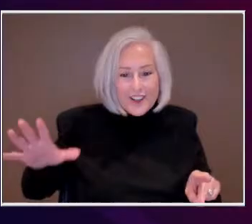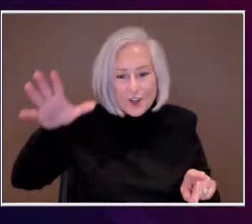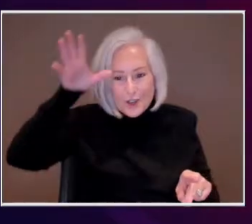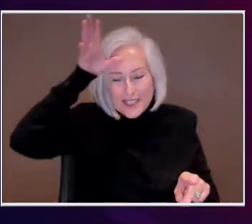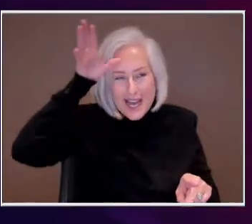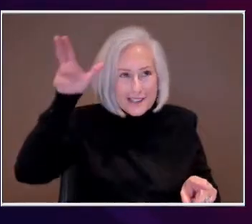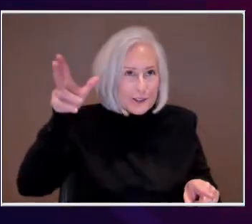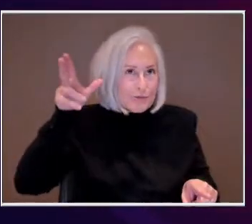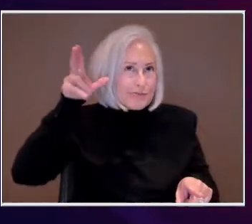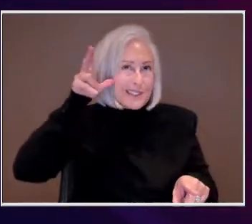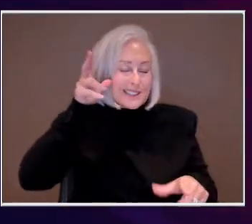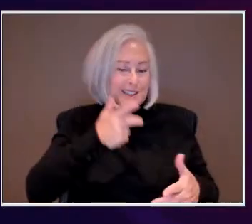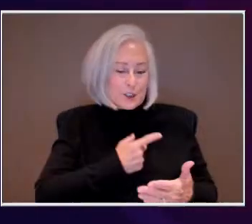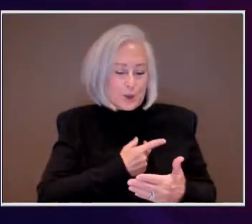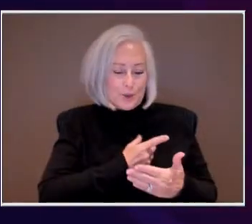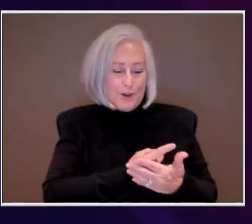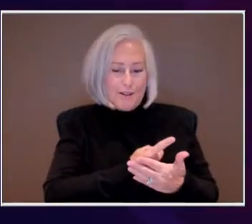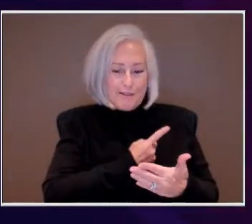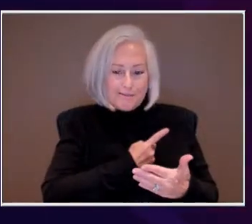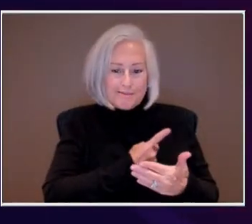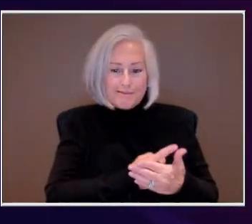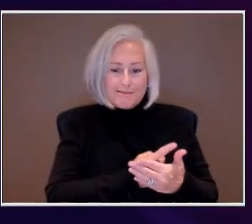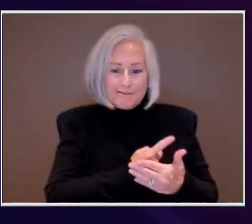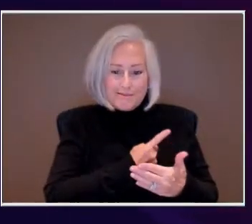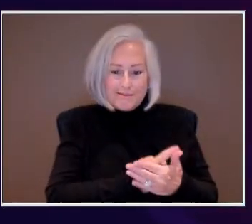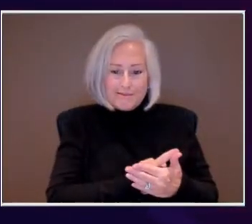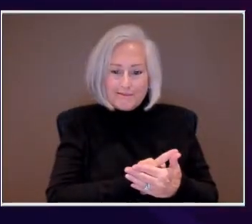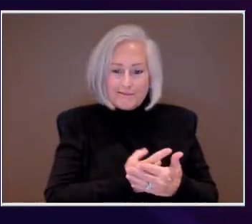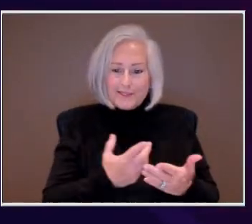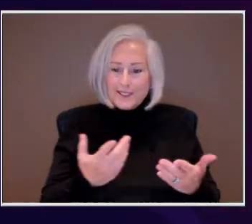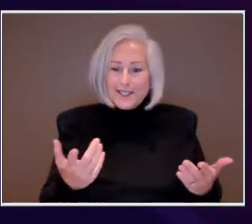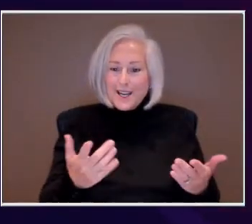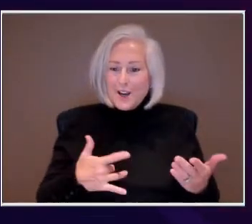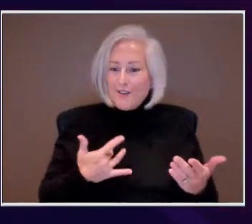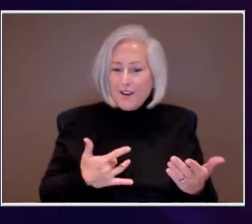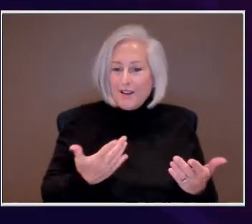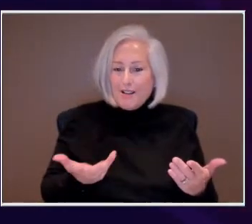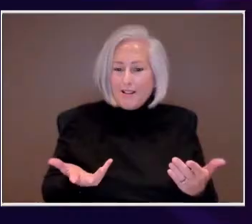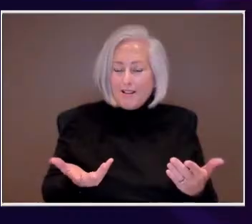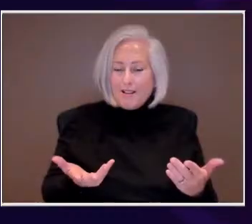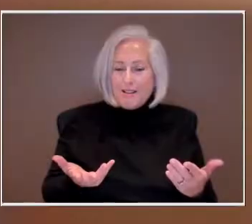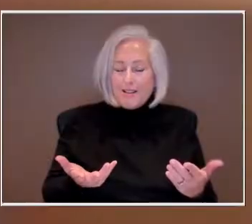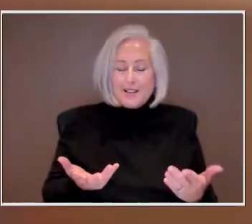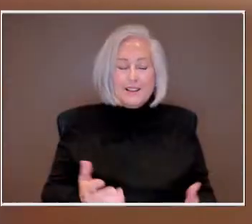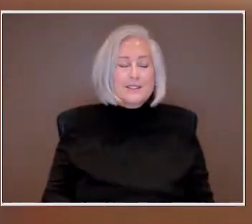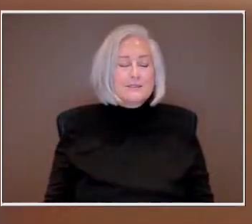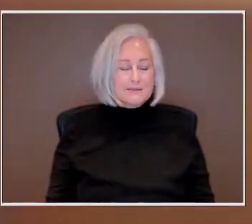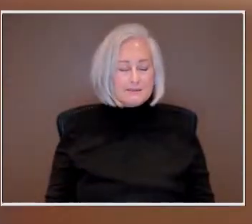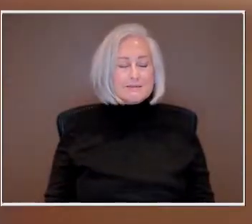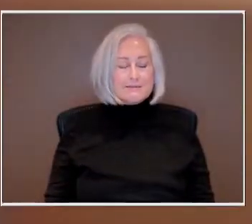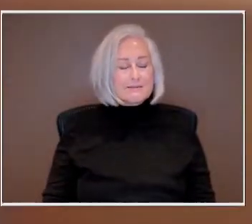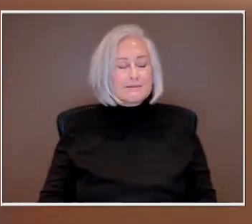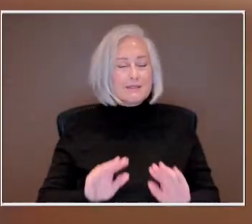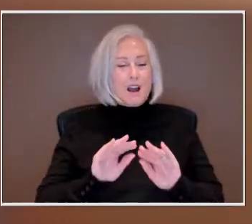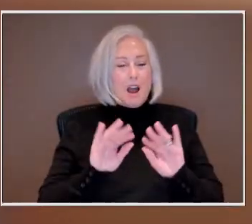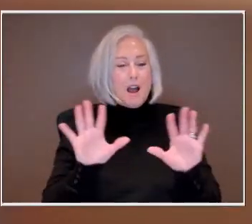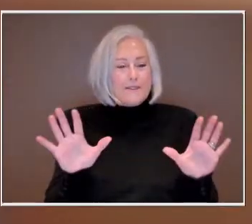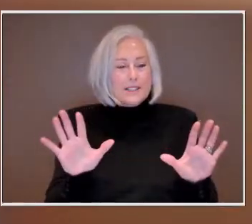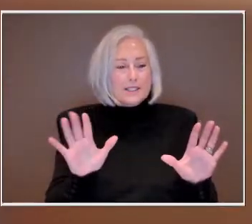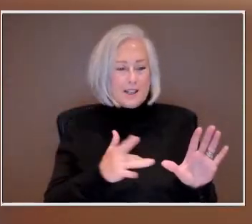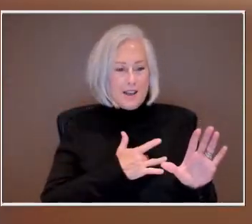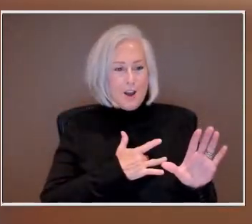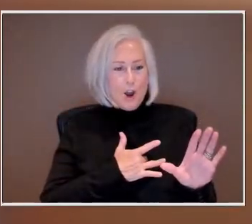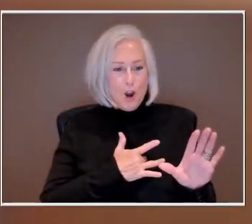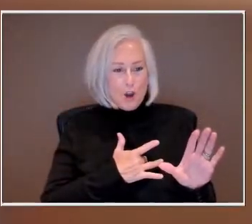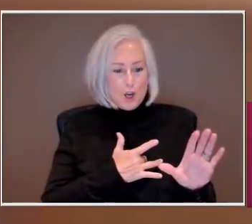your patient, that must make you feel some kind of way. Yeah, it obviously this heart transplant is a very